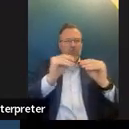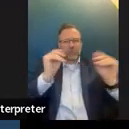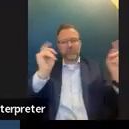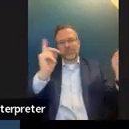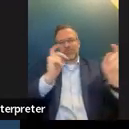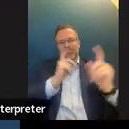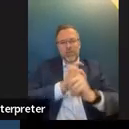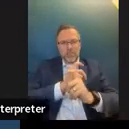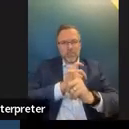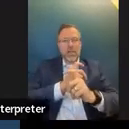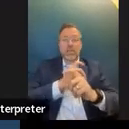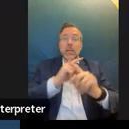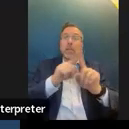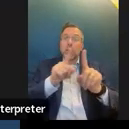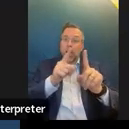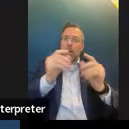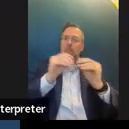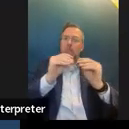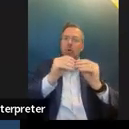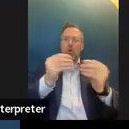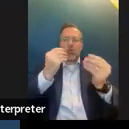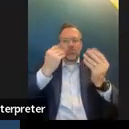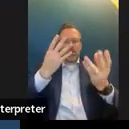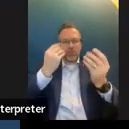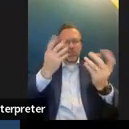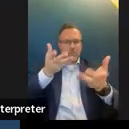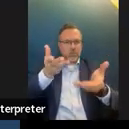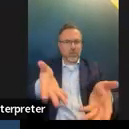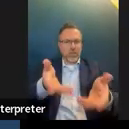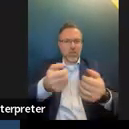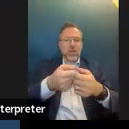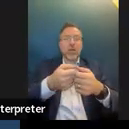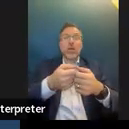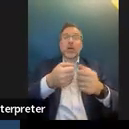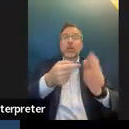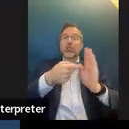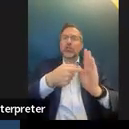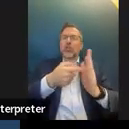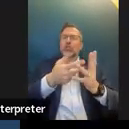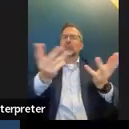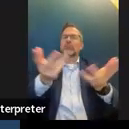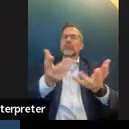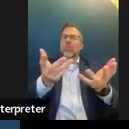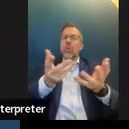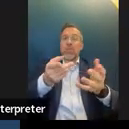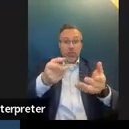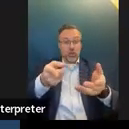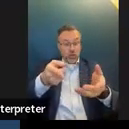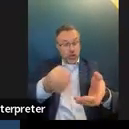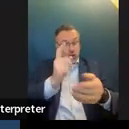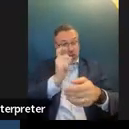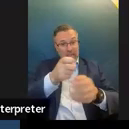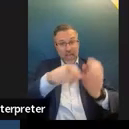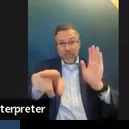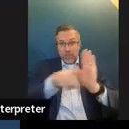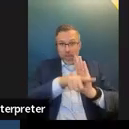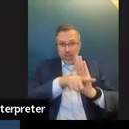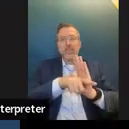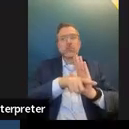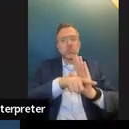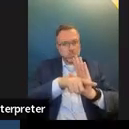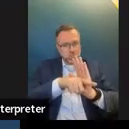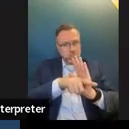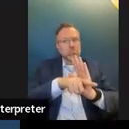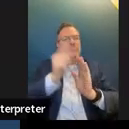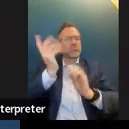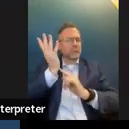you more information, right? It gives you what was the behavior they exhibited for the minus. And it gives you